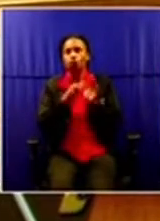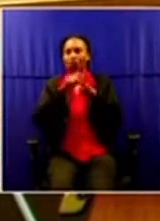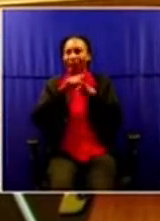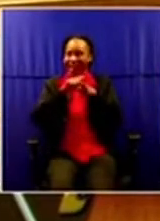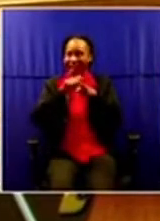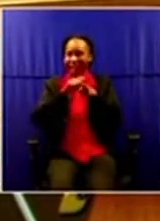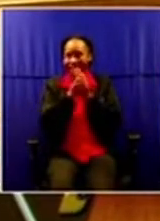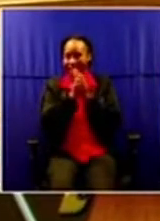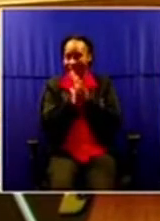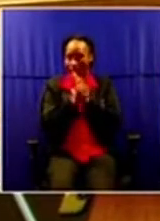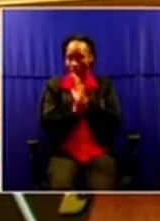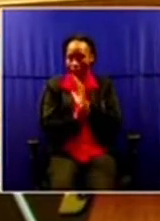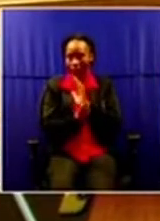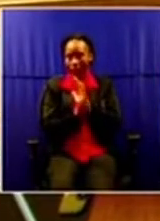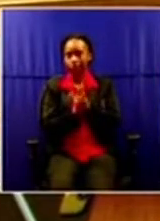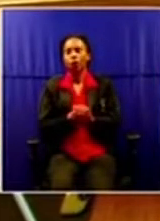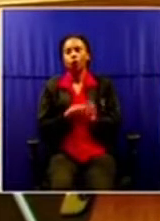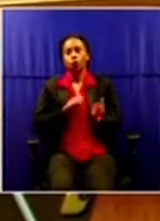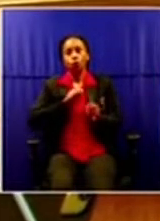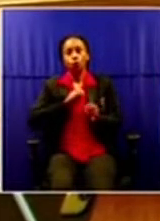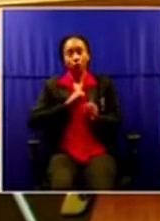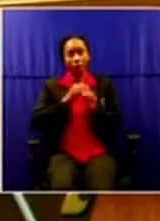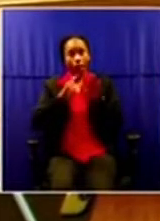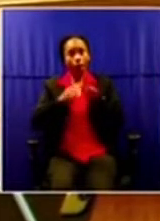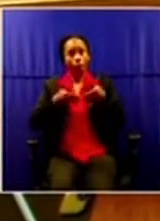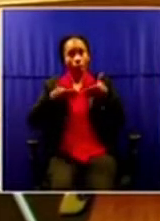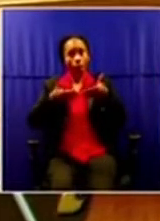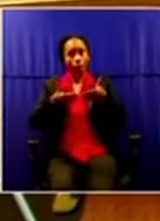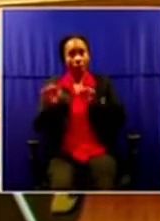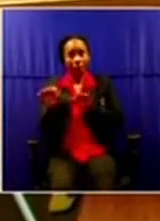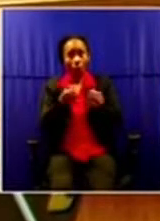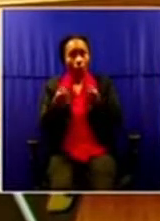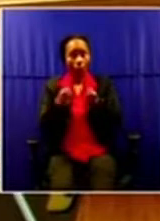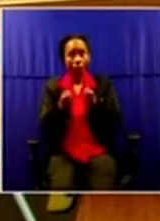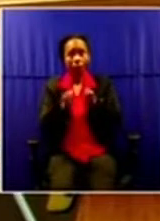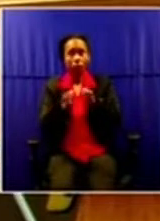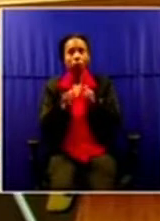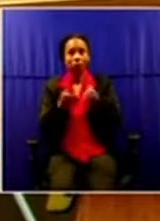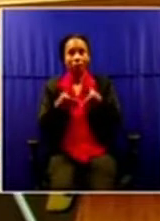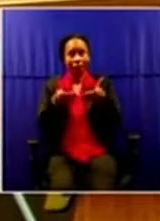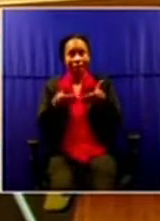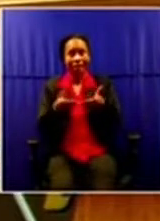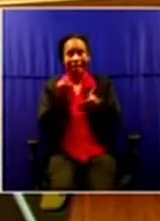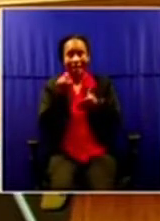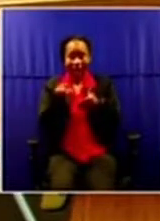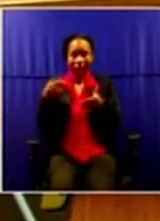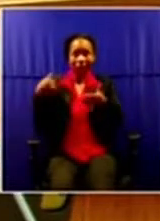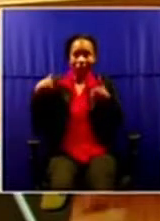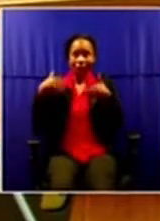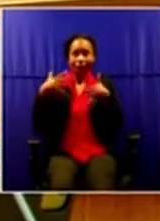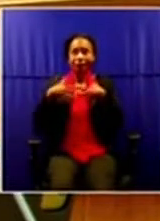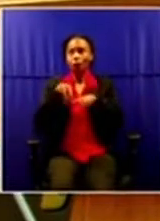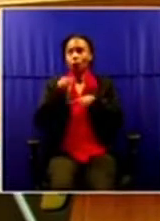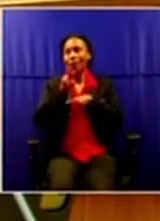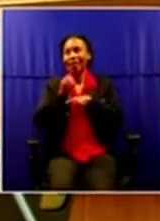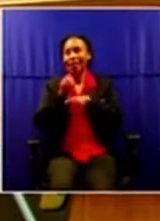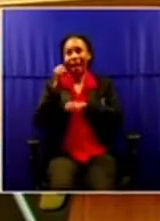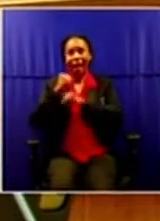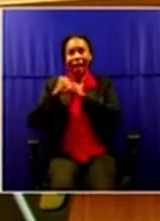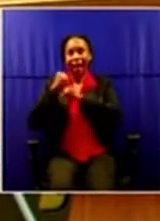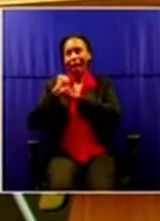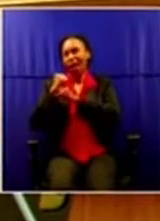Youth Employment Service that we launched in 2018 has created